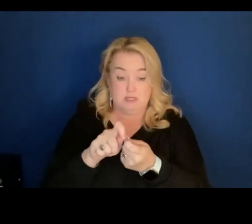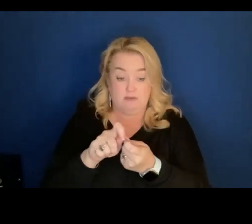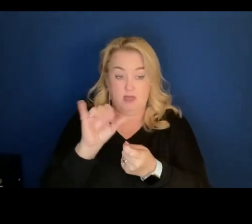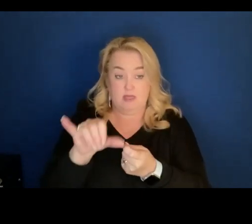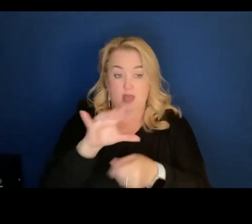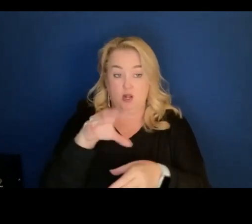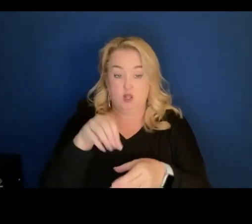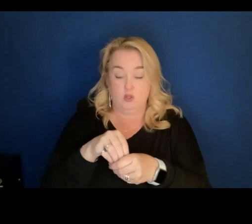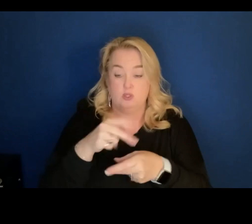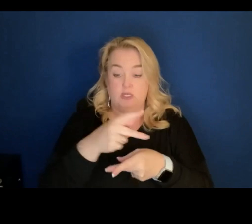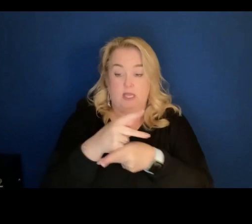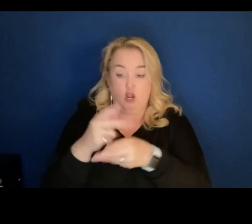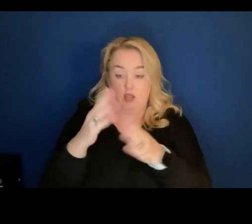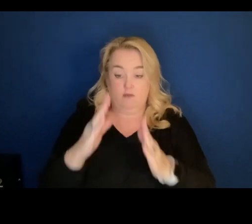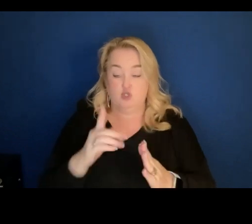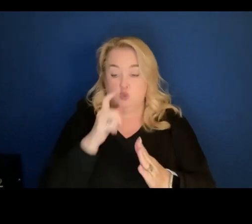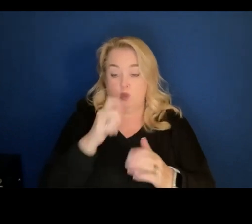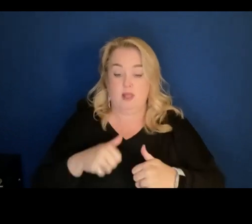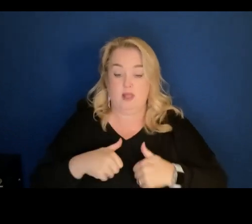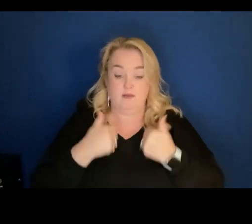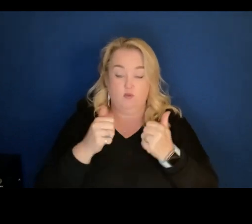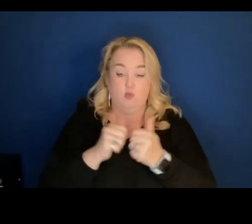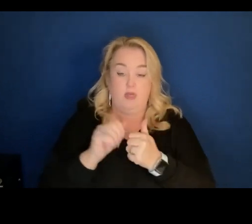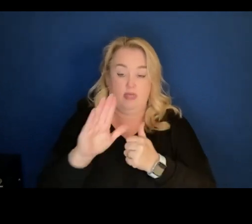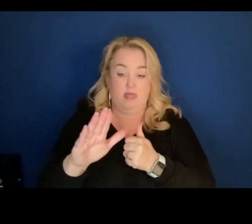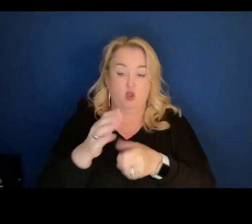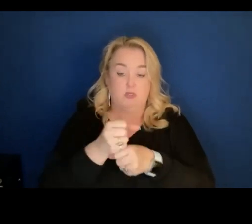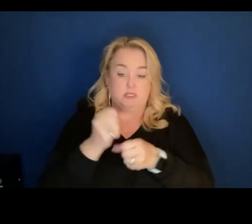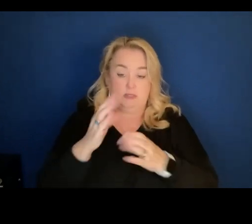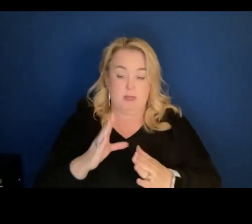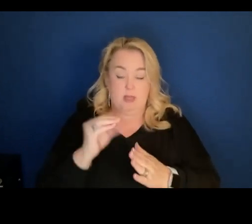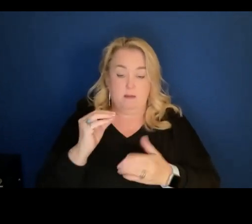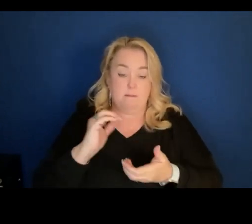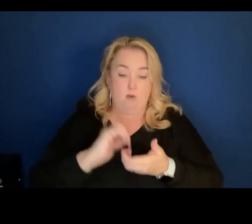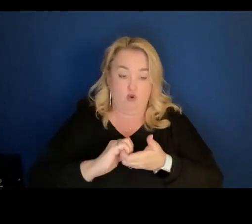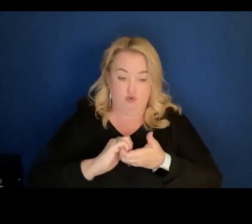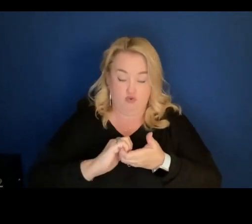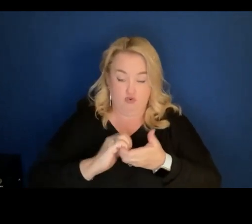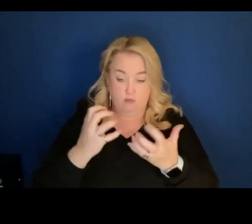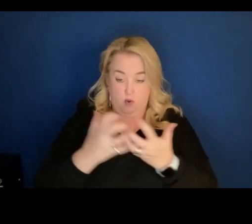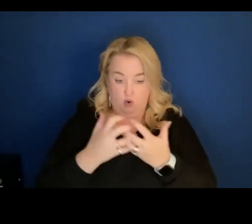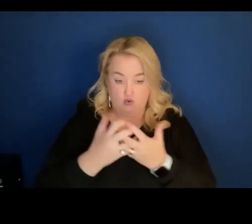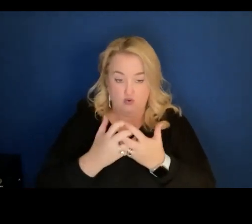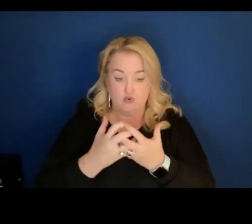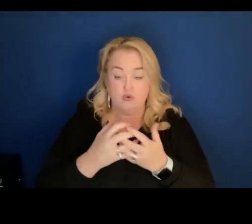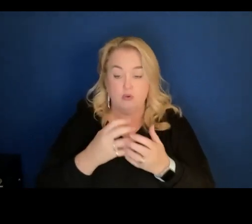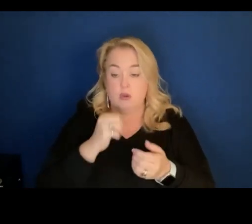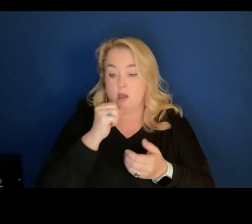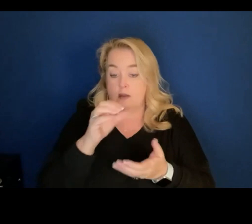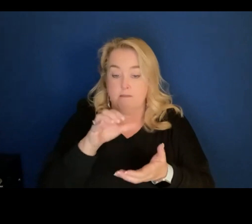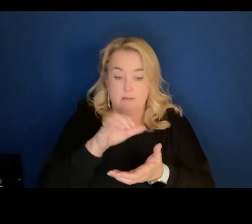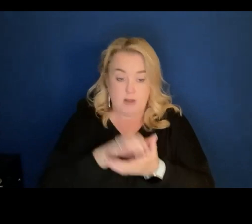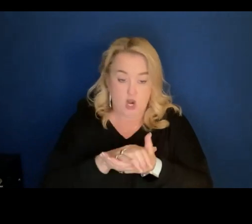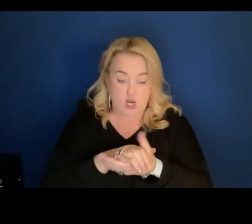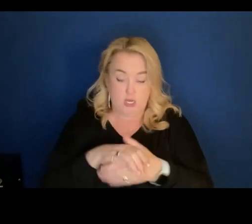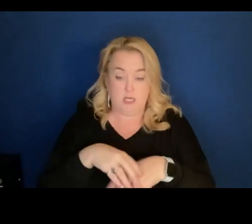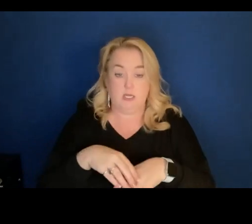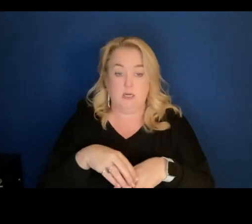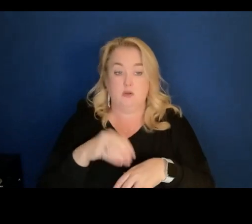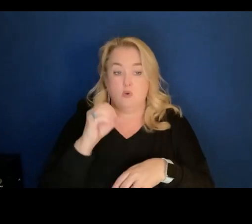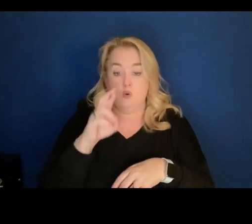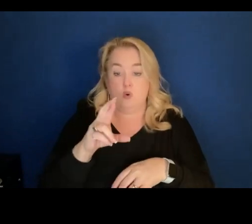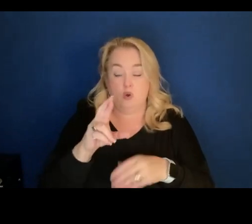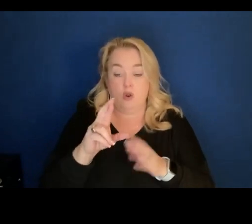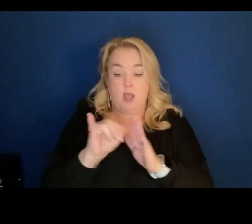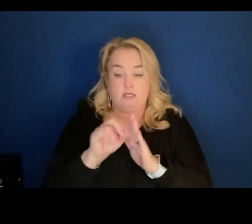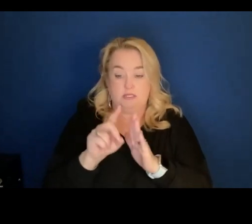includes caregivers who live with their care recipient or care partner, caregivers who are unmarried, caregivers who identify